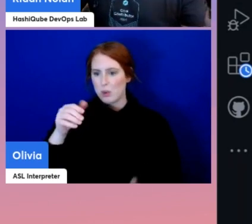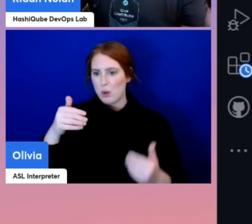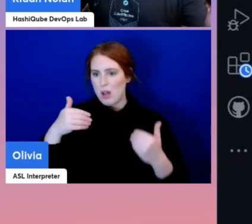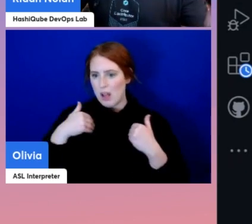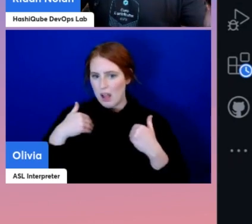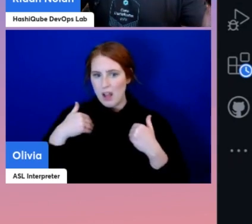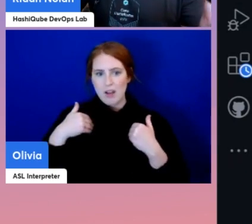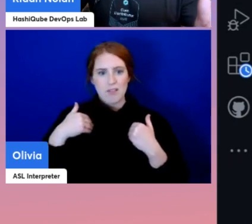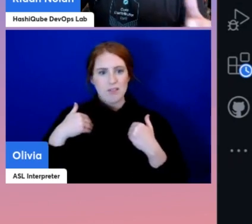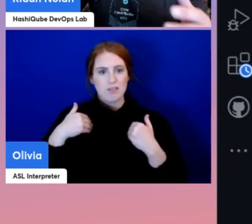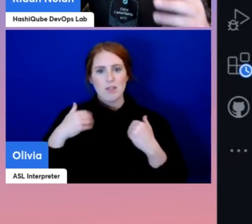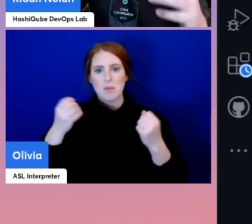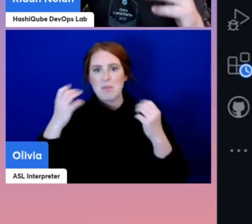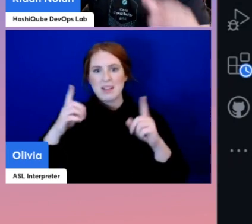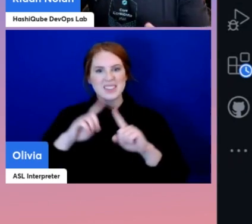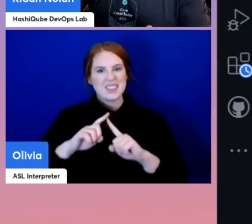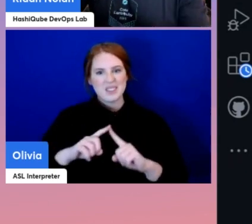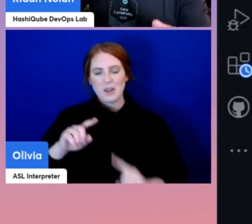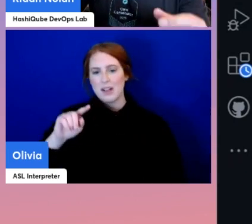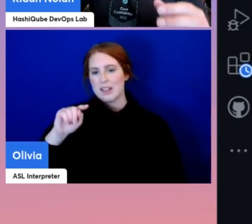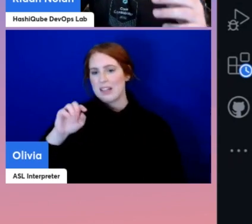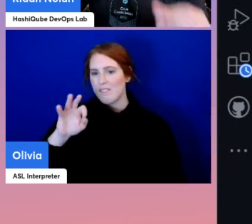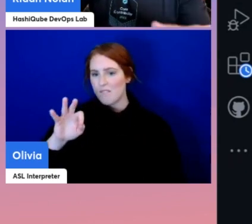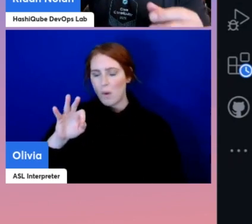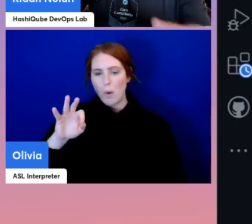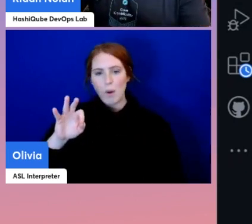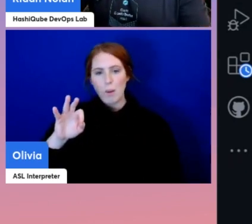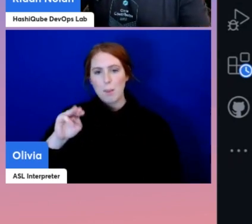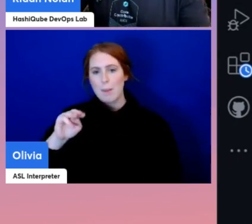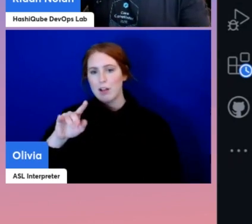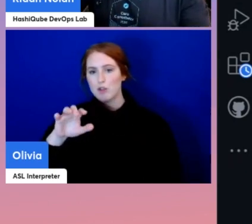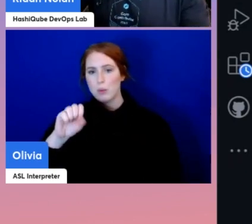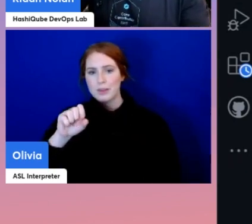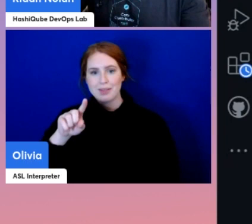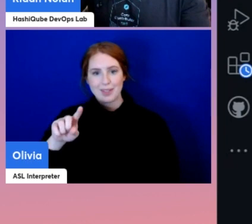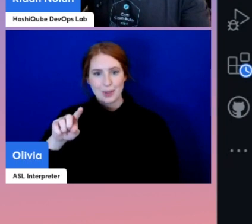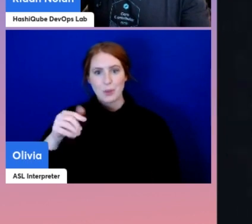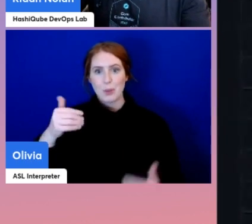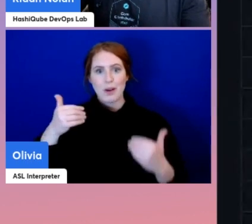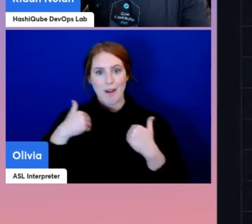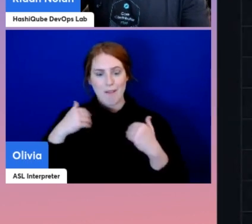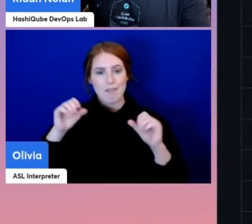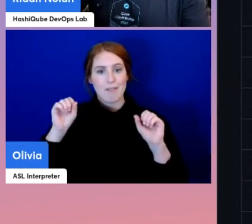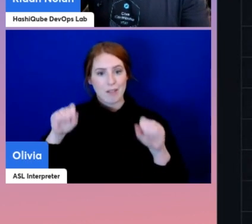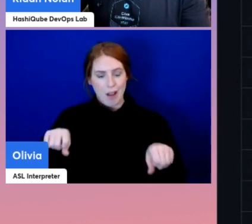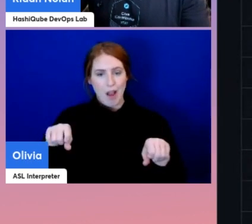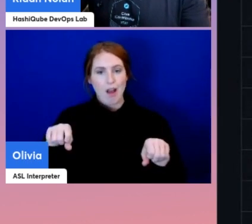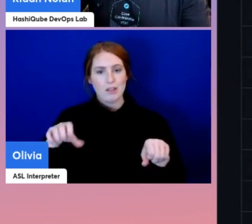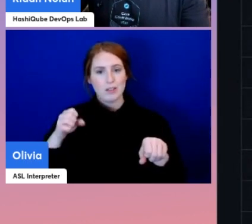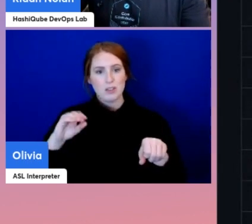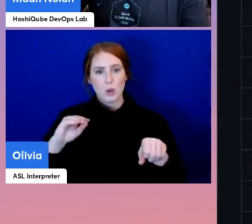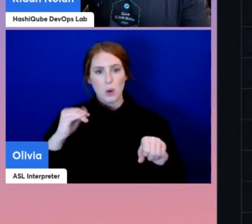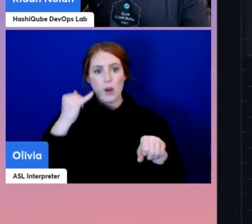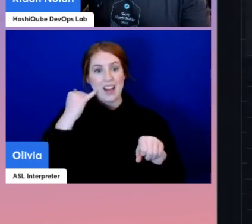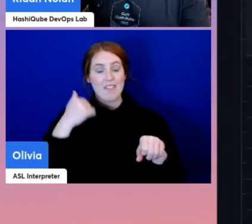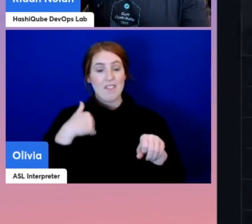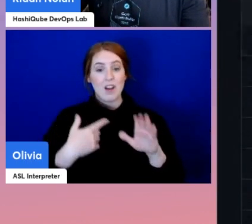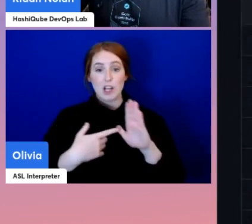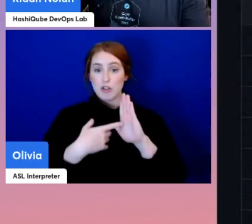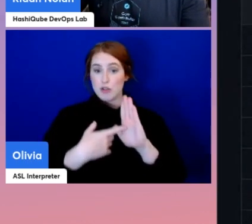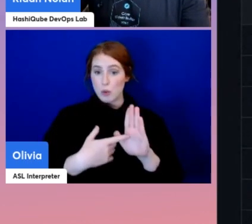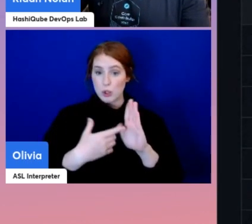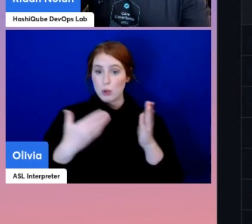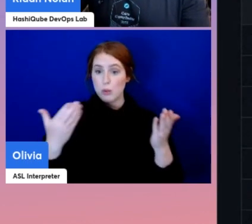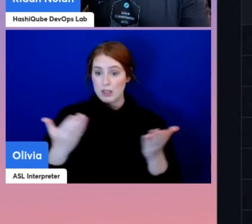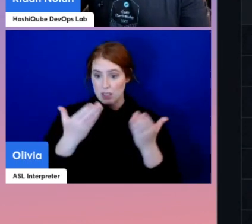many Terraform modules you can have and the power that comes with something like this. Now, if I just show you in